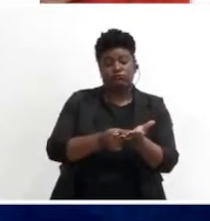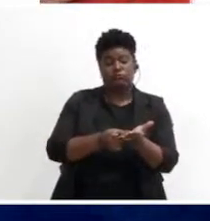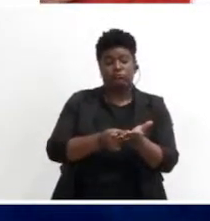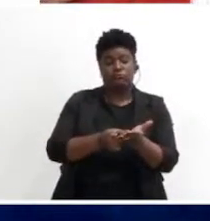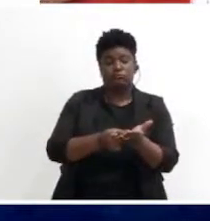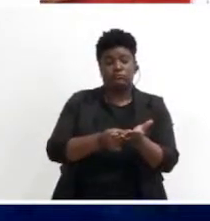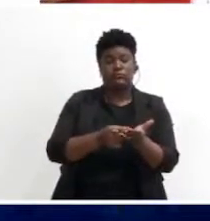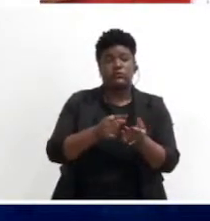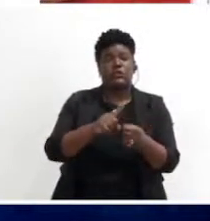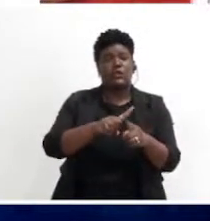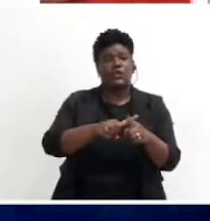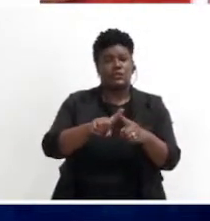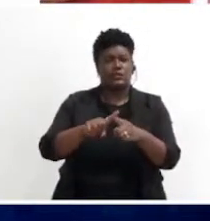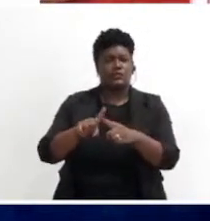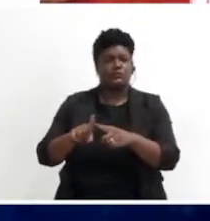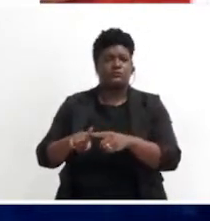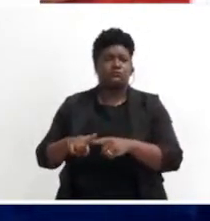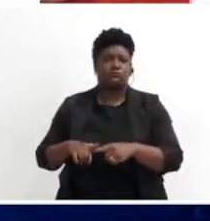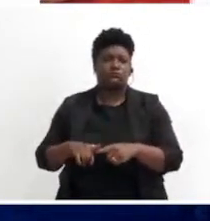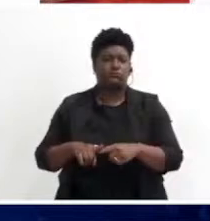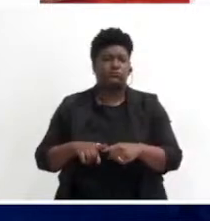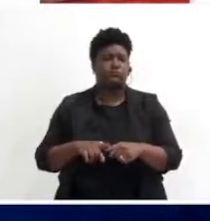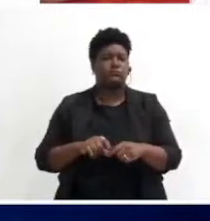well, not on any chip, but on